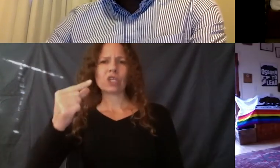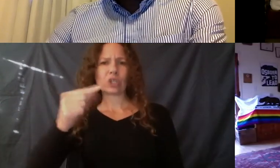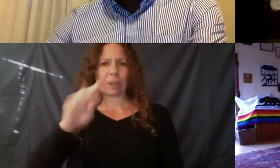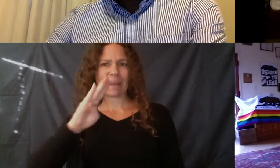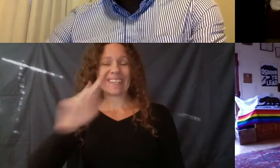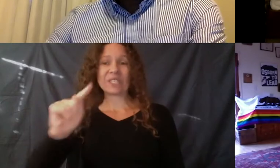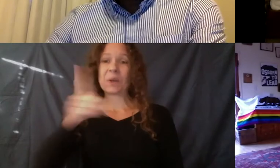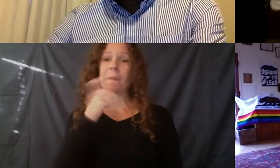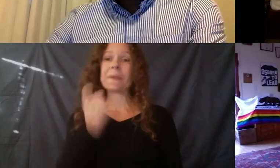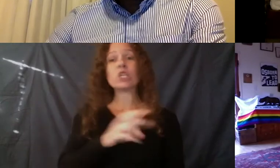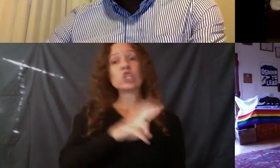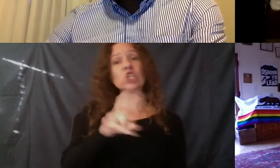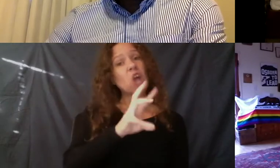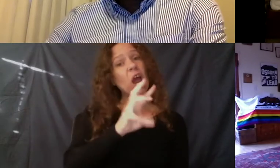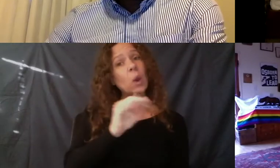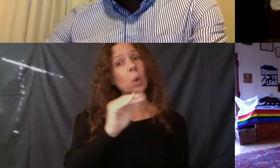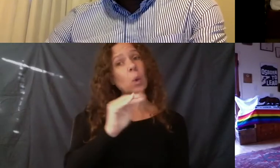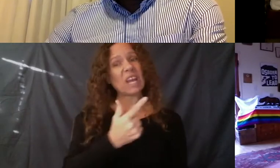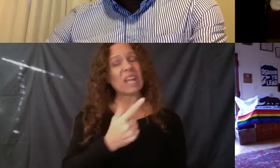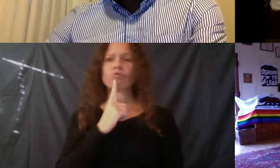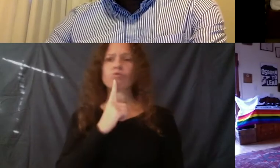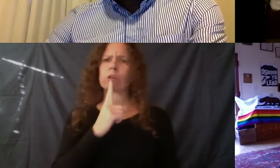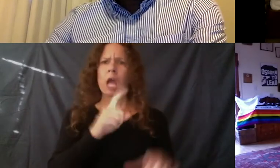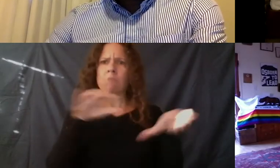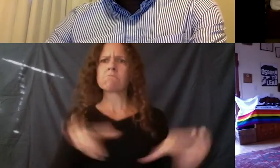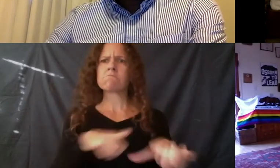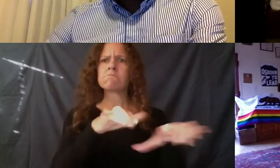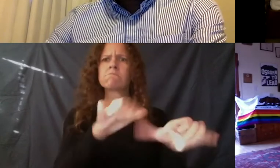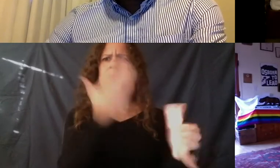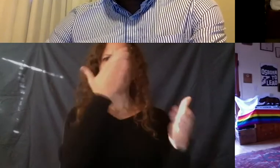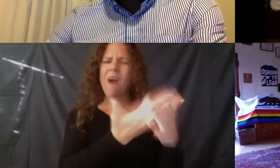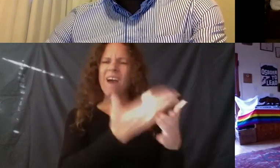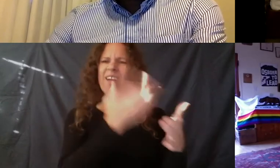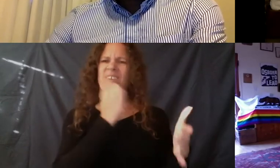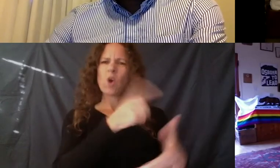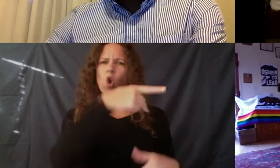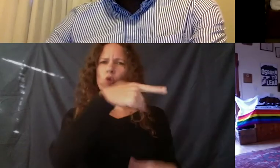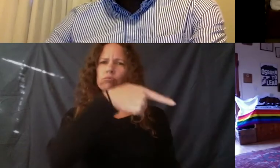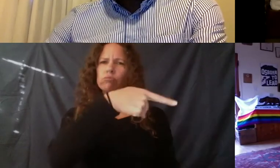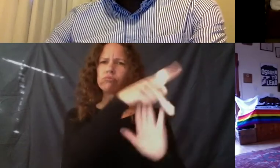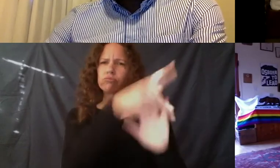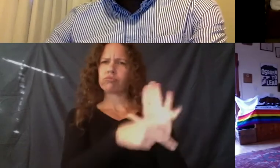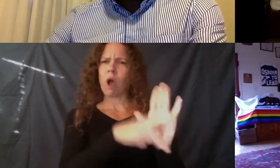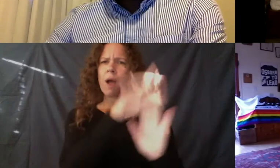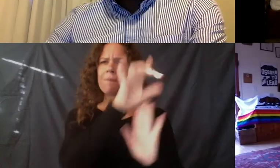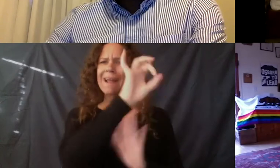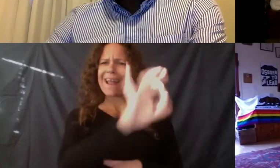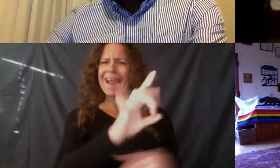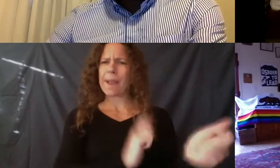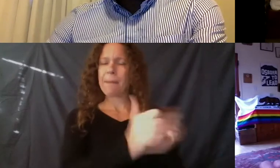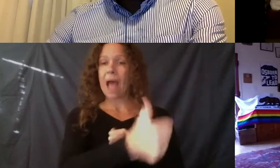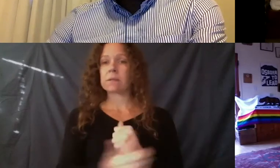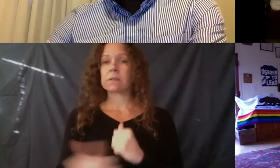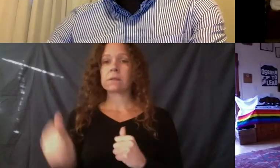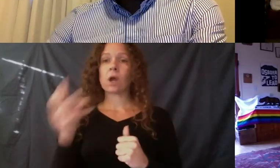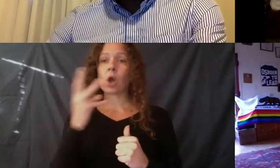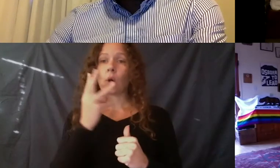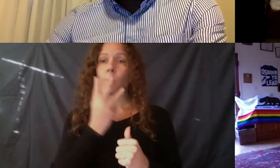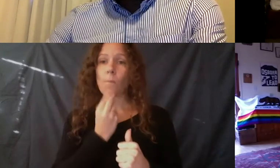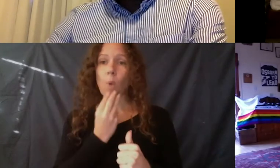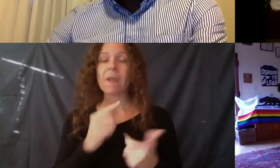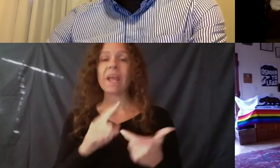had mobilized so well to pass Prop 8. They had all the churches, the Mormon church, the Catholic church, the